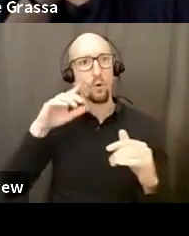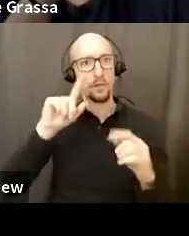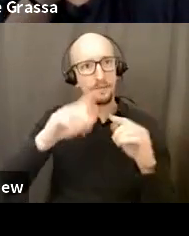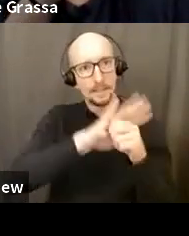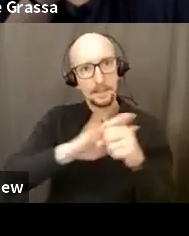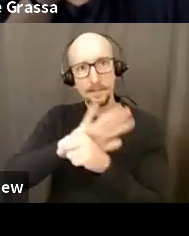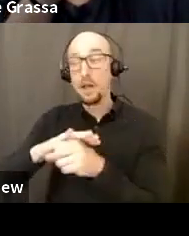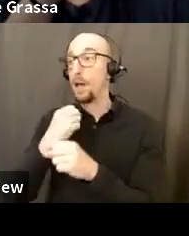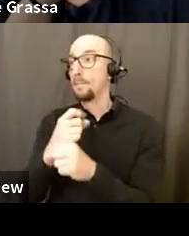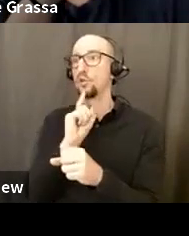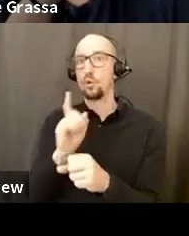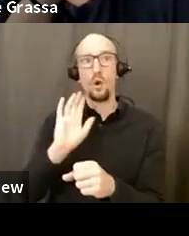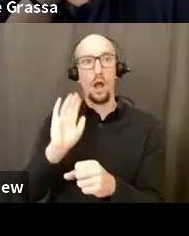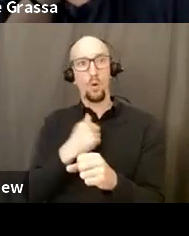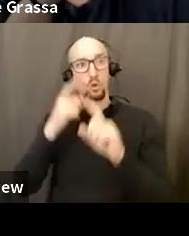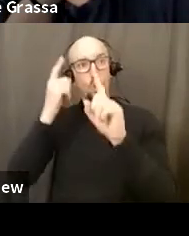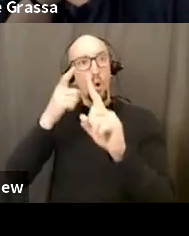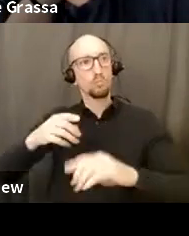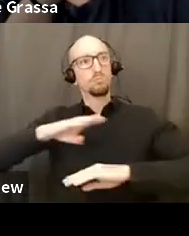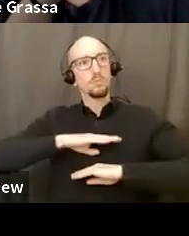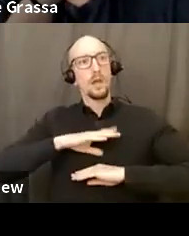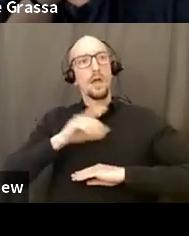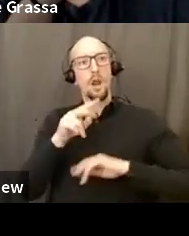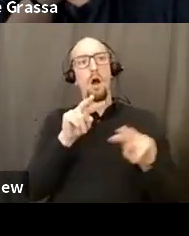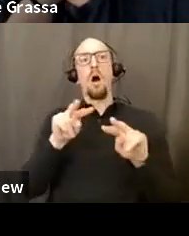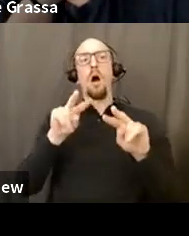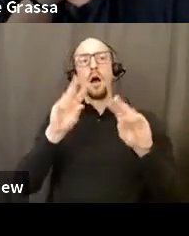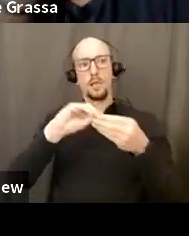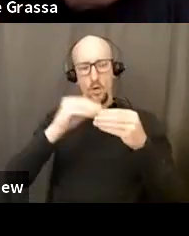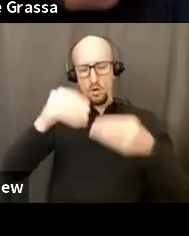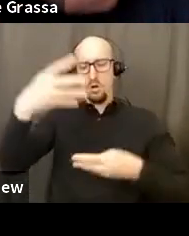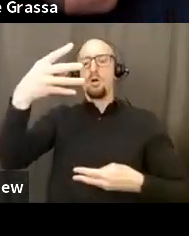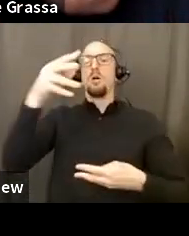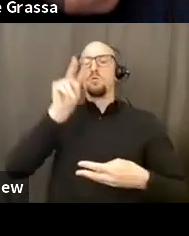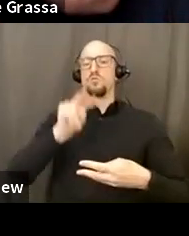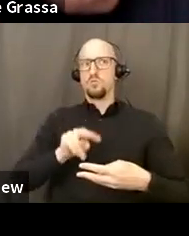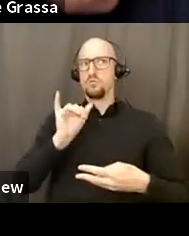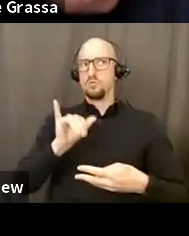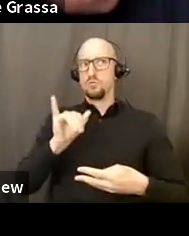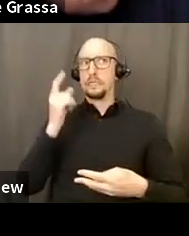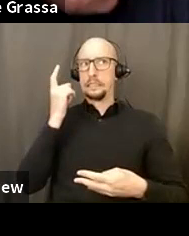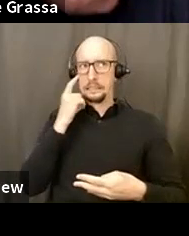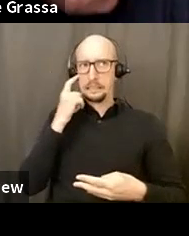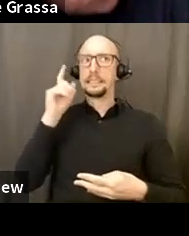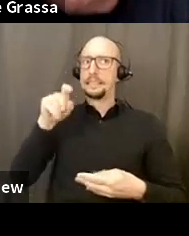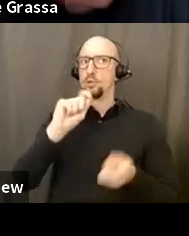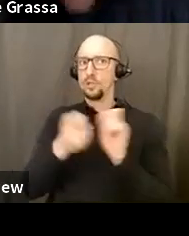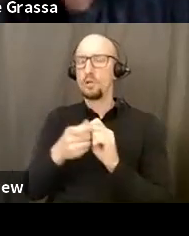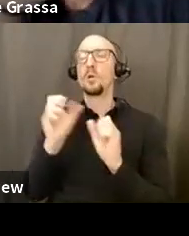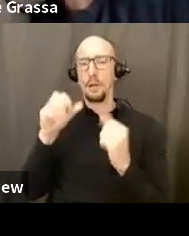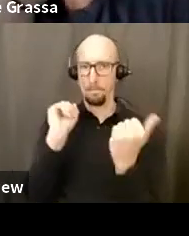then use those things to help us decide if we need to modify the plan. A pedantic footnote that I'm going to stop right